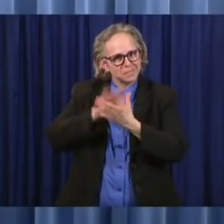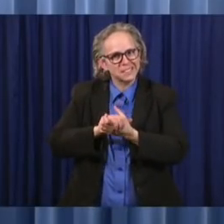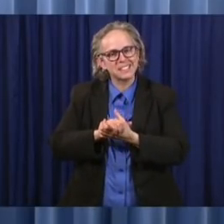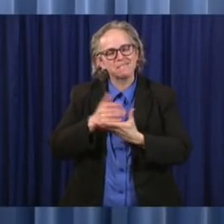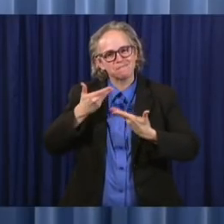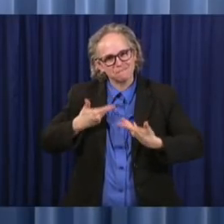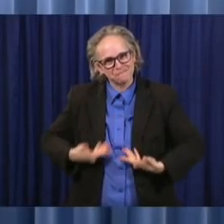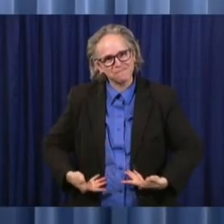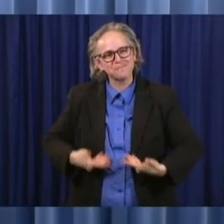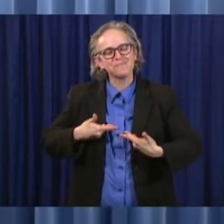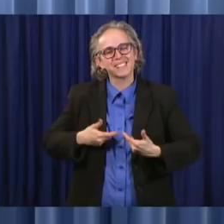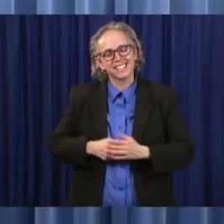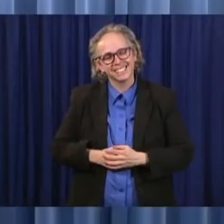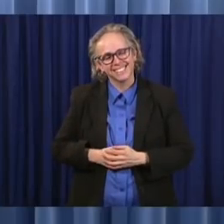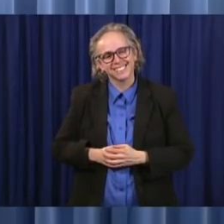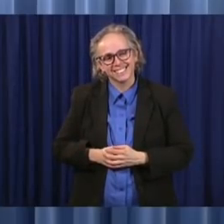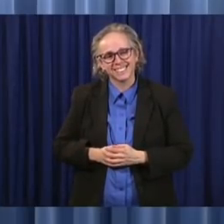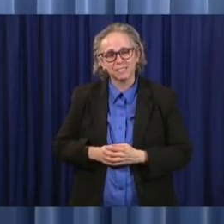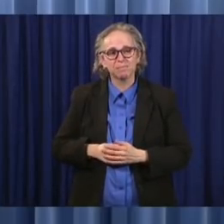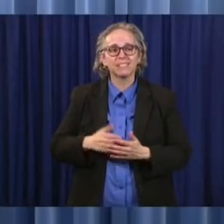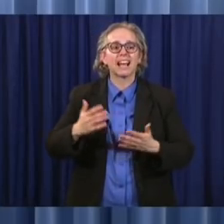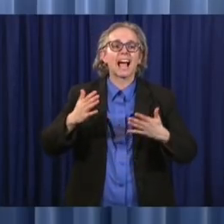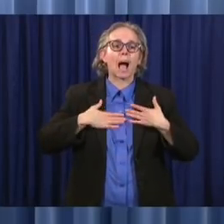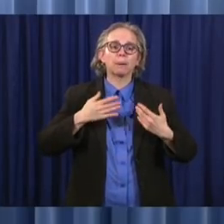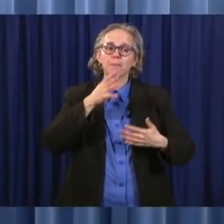to say Happy Mother's Day to Fran.